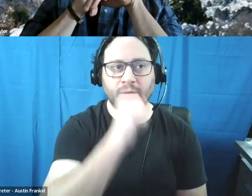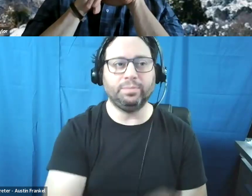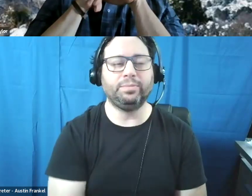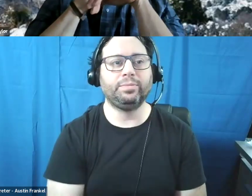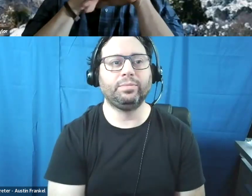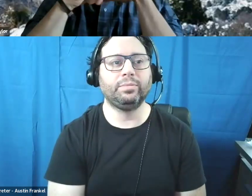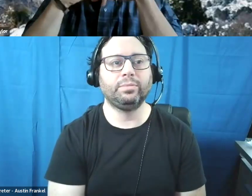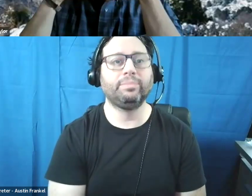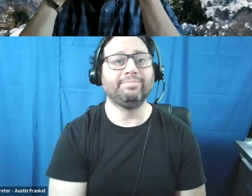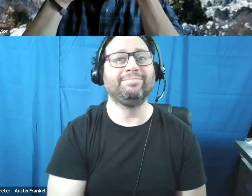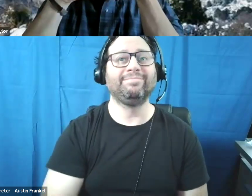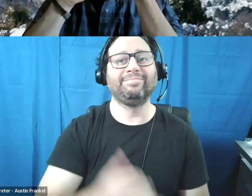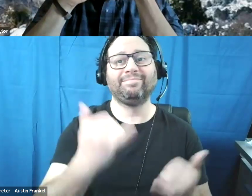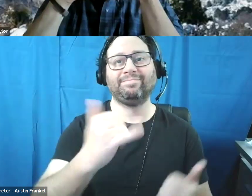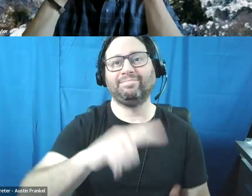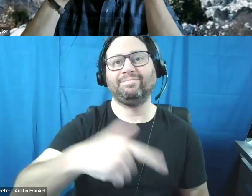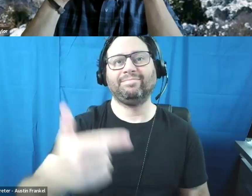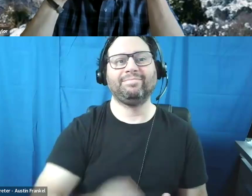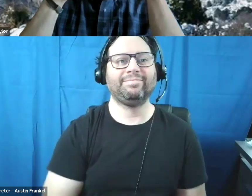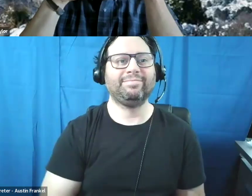Ellen, I'll pass it back to you.